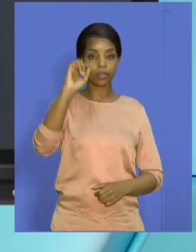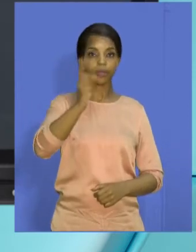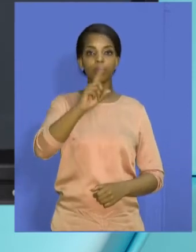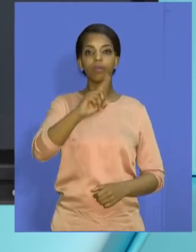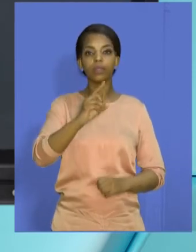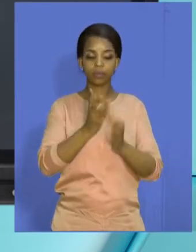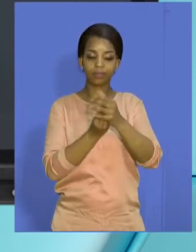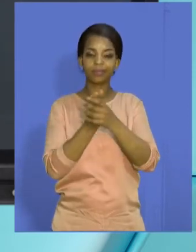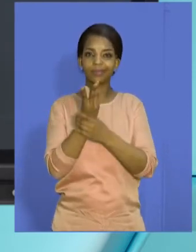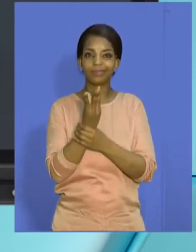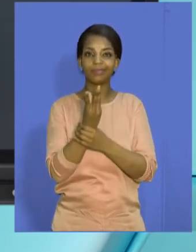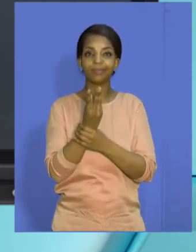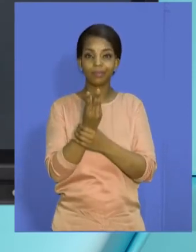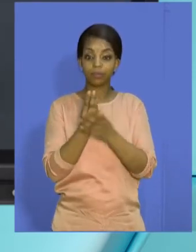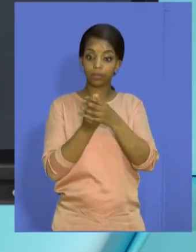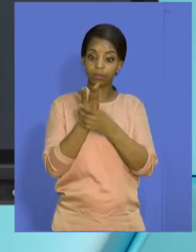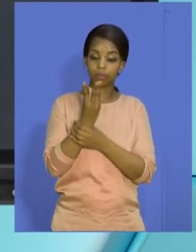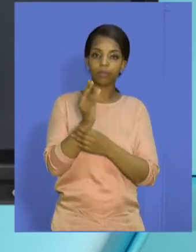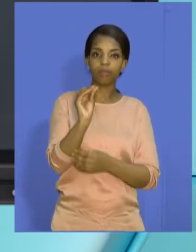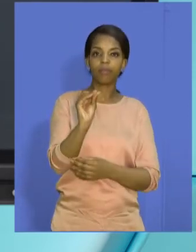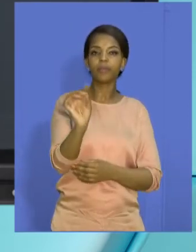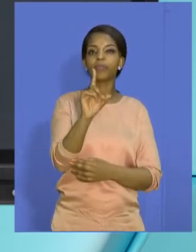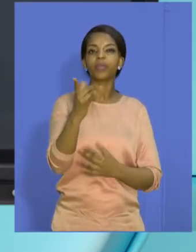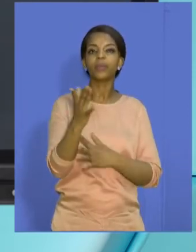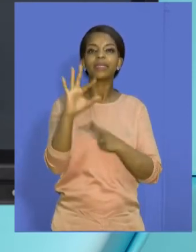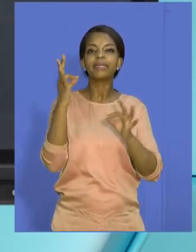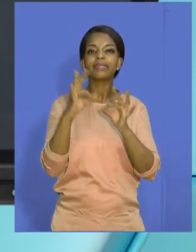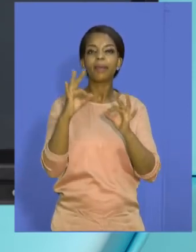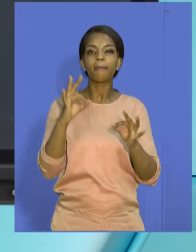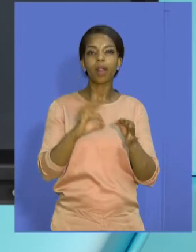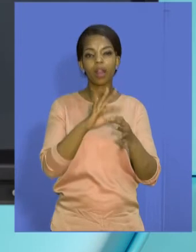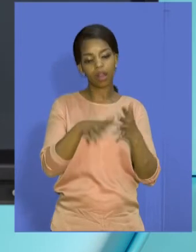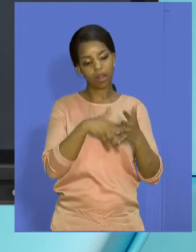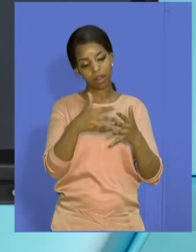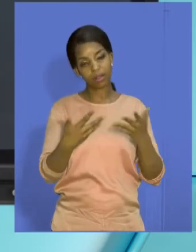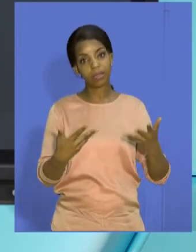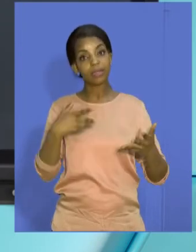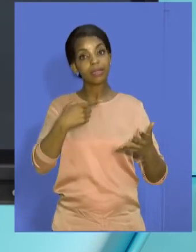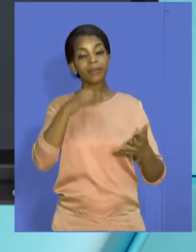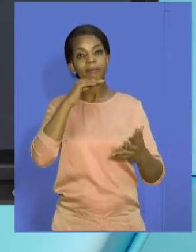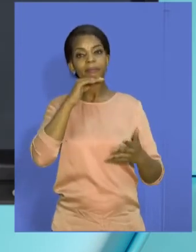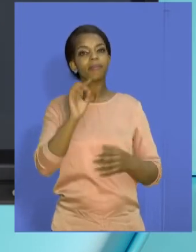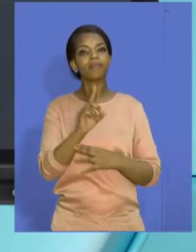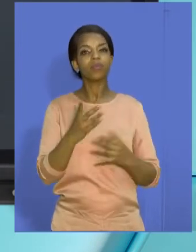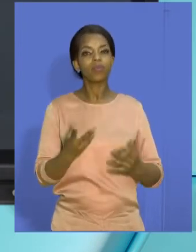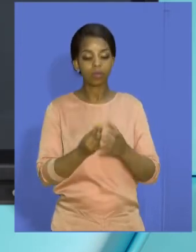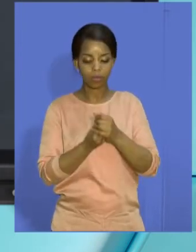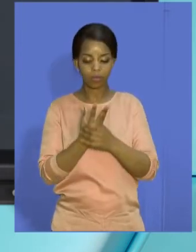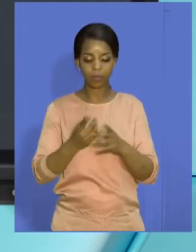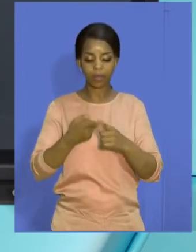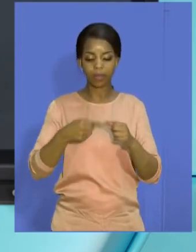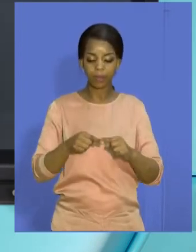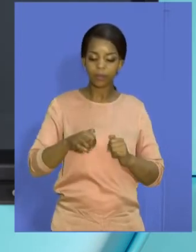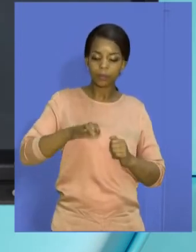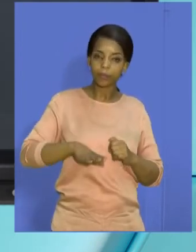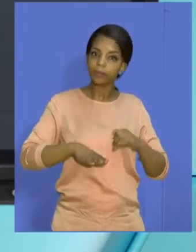simple pattern. Simple pattern, what does it mean? It means our growth is constant that we are measuring. The rate of change is